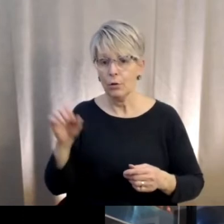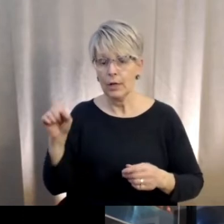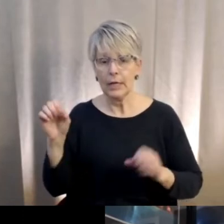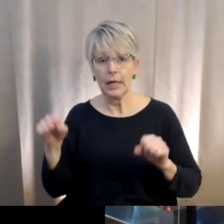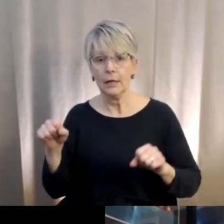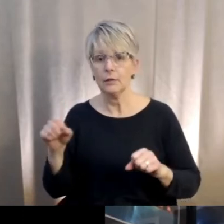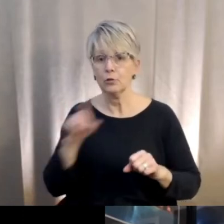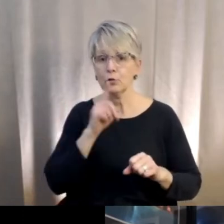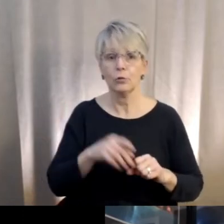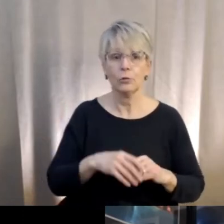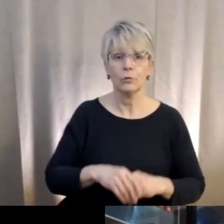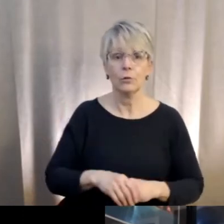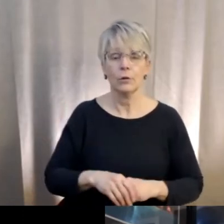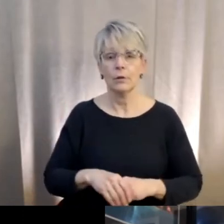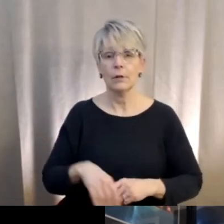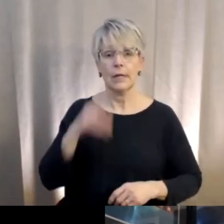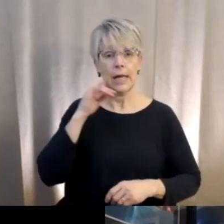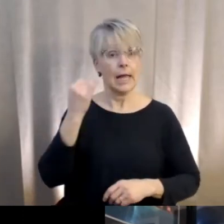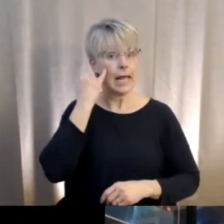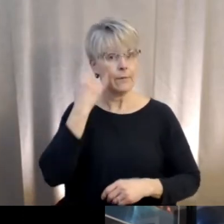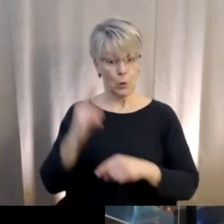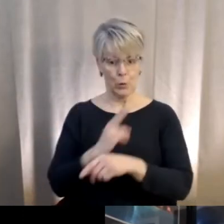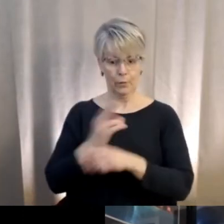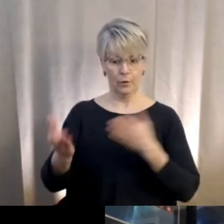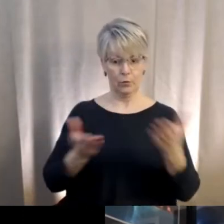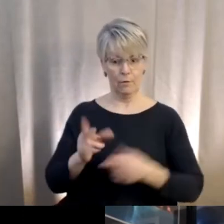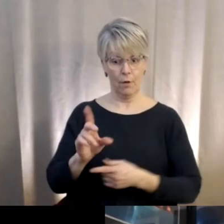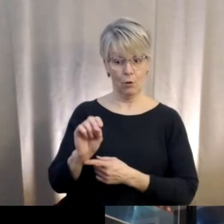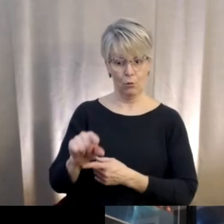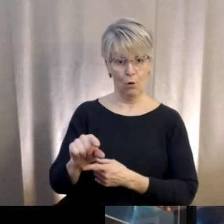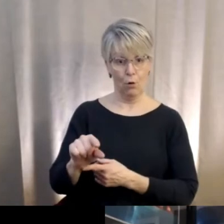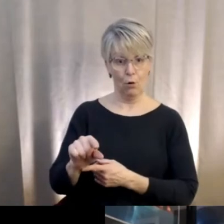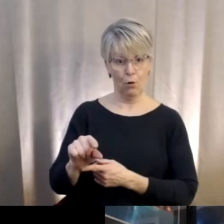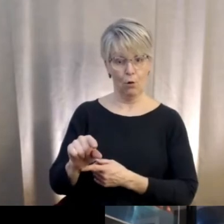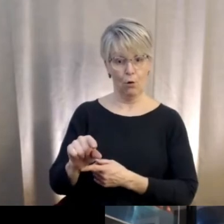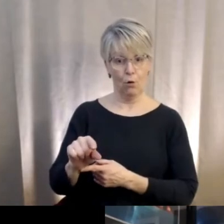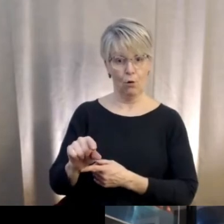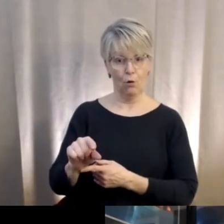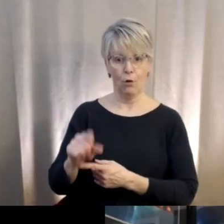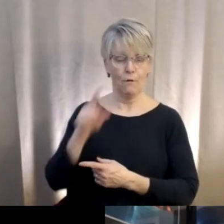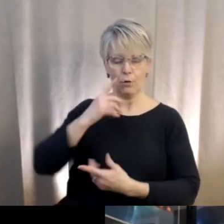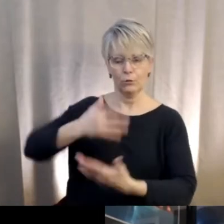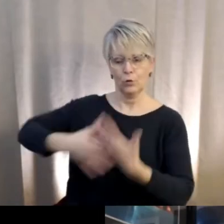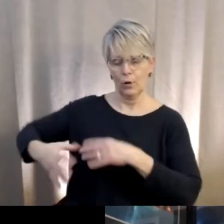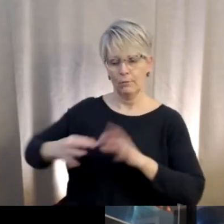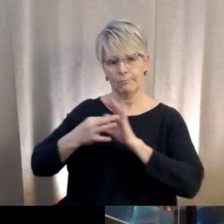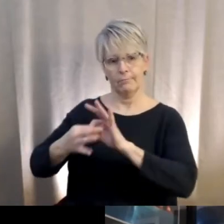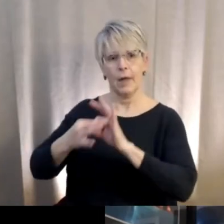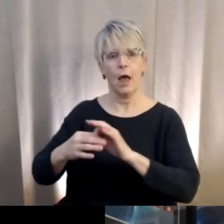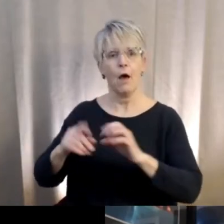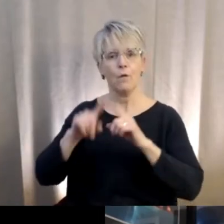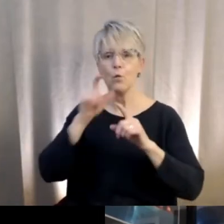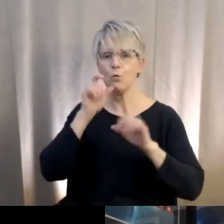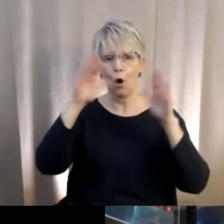Okay. If we use a service dog to be socialization bridge for autistic